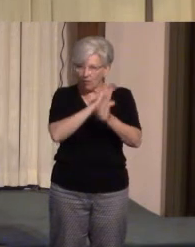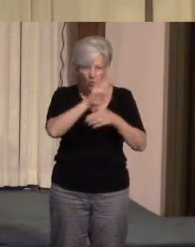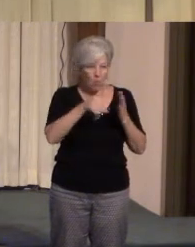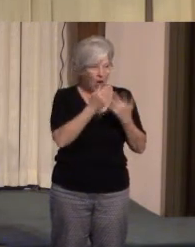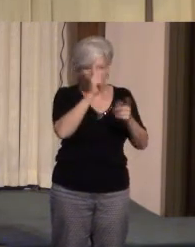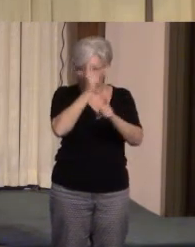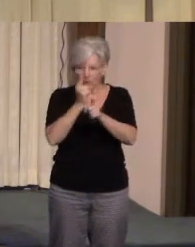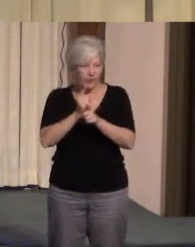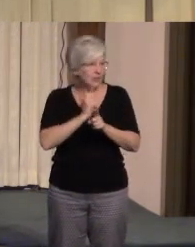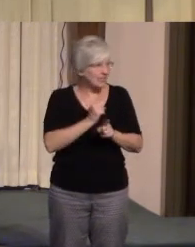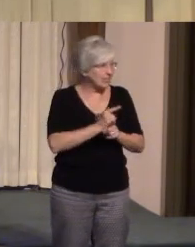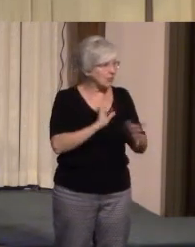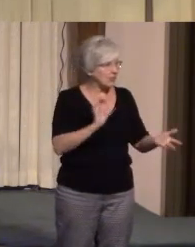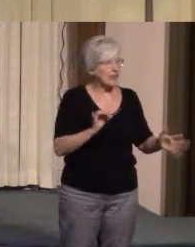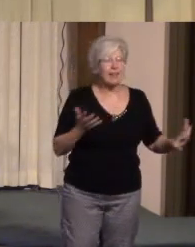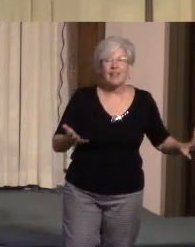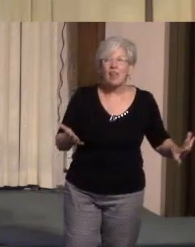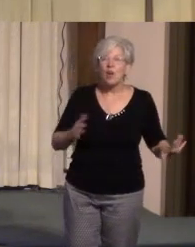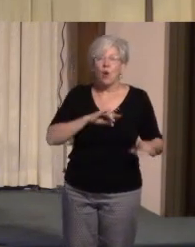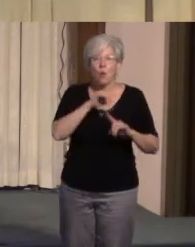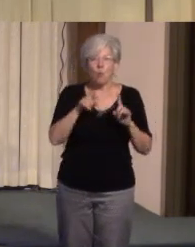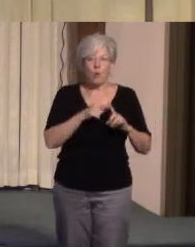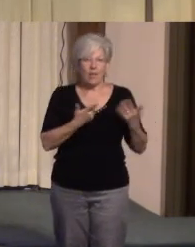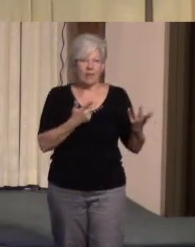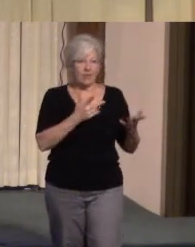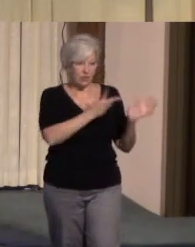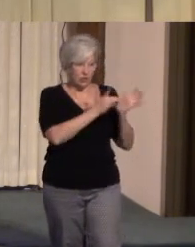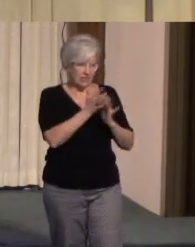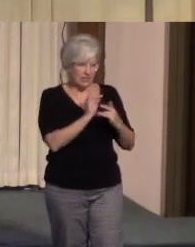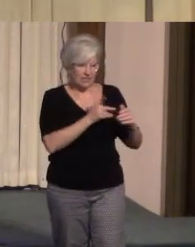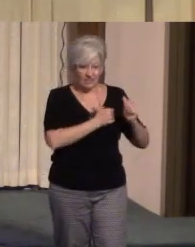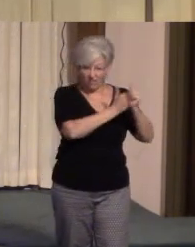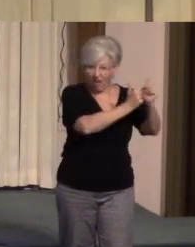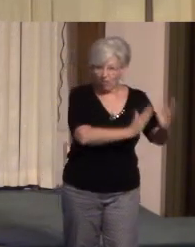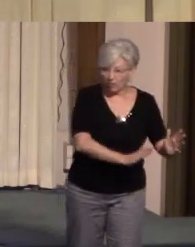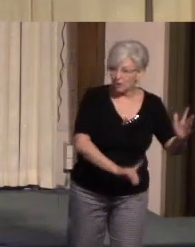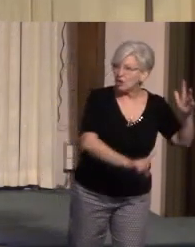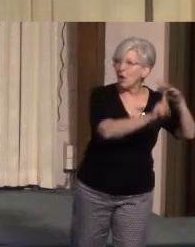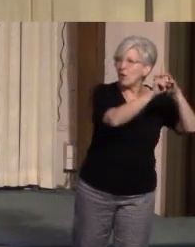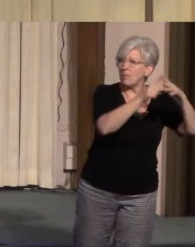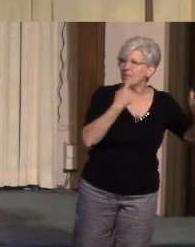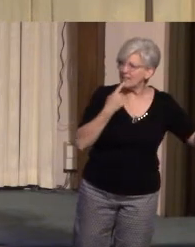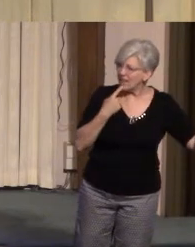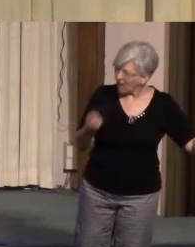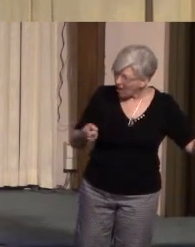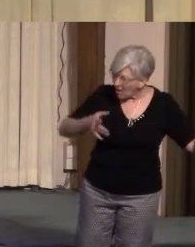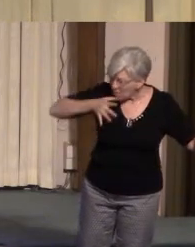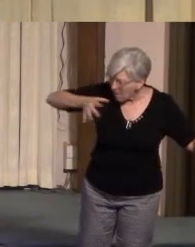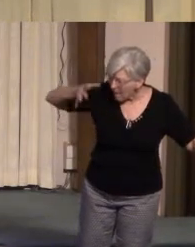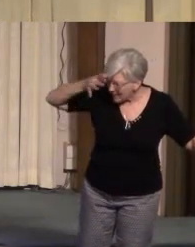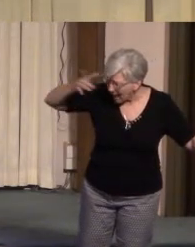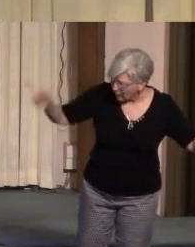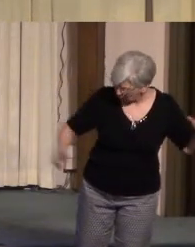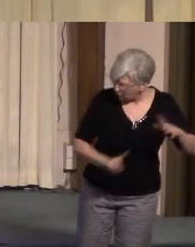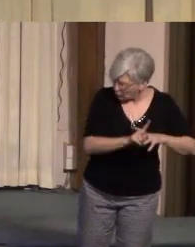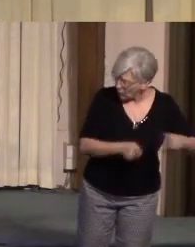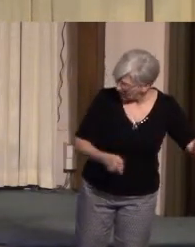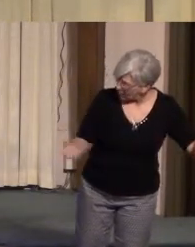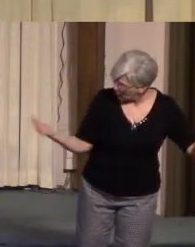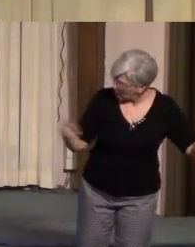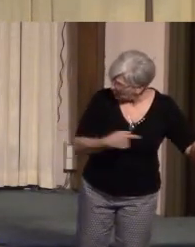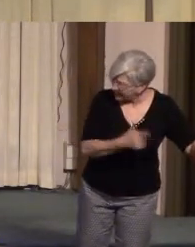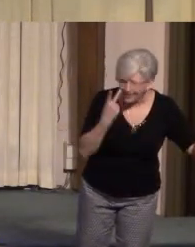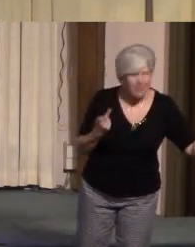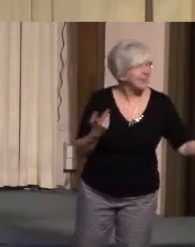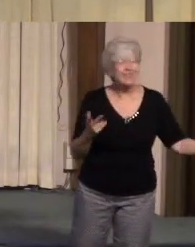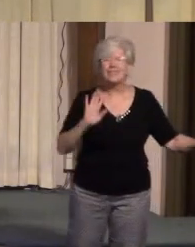when Jesus' followers came to him and said, hey, your mom and your brother showed up. Aren't you going to just go stop what you're doing, go see them? He's like,